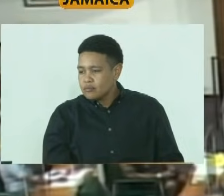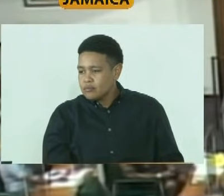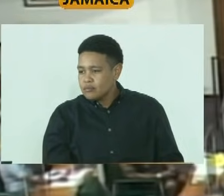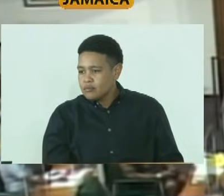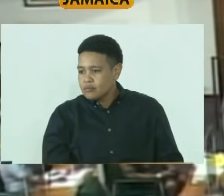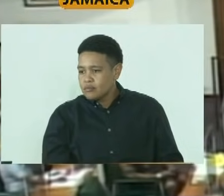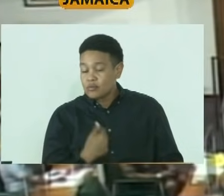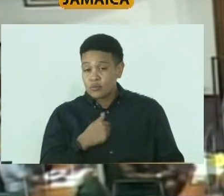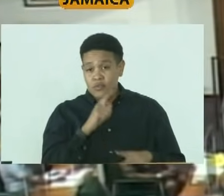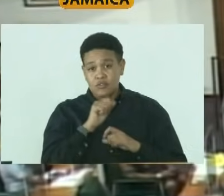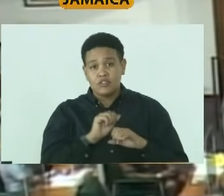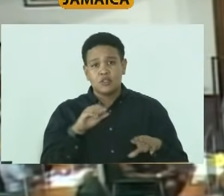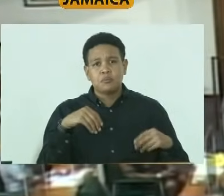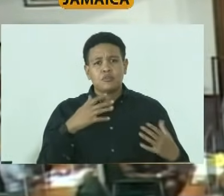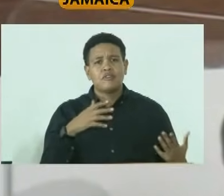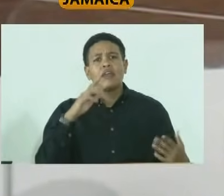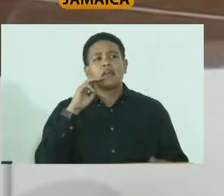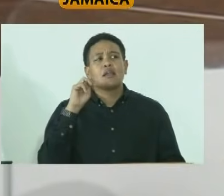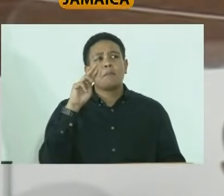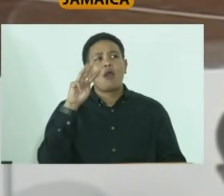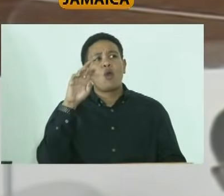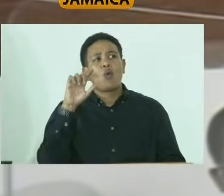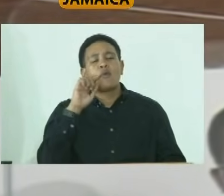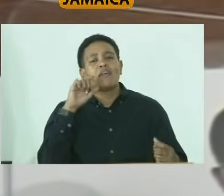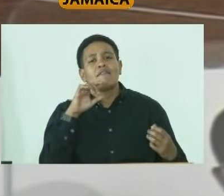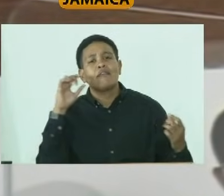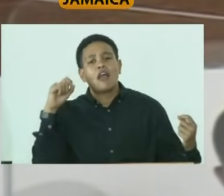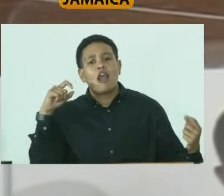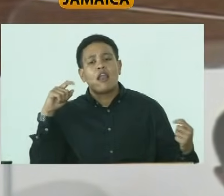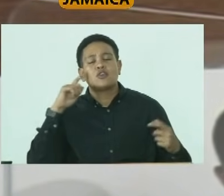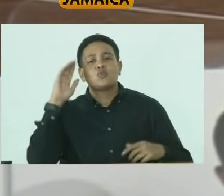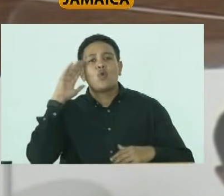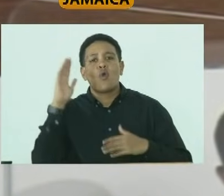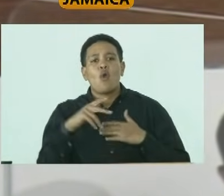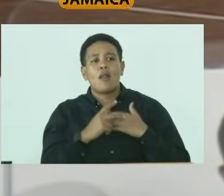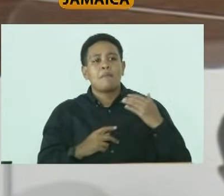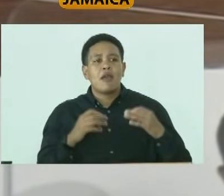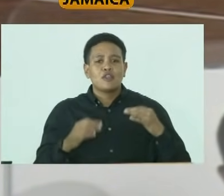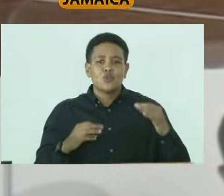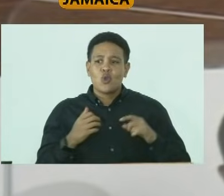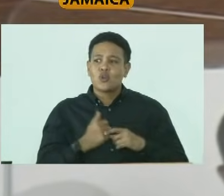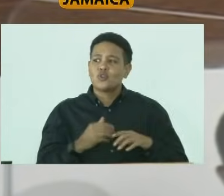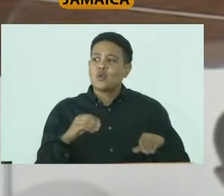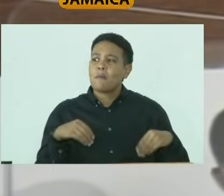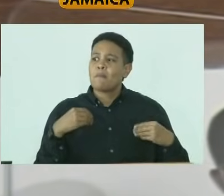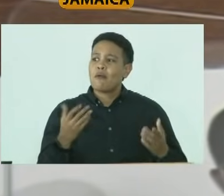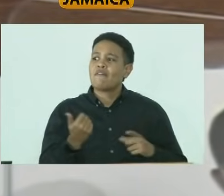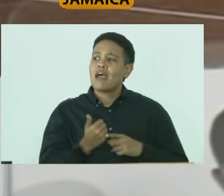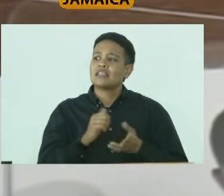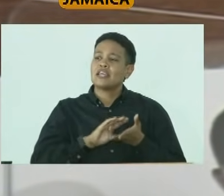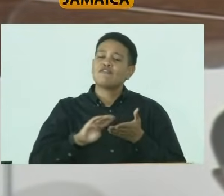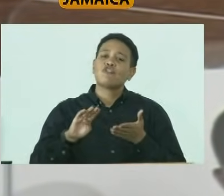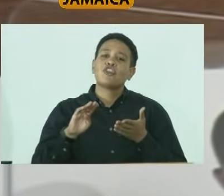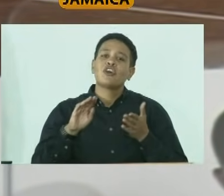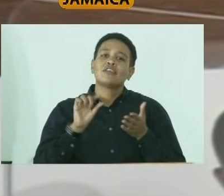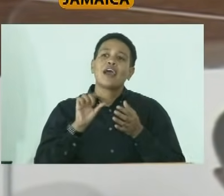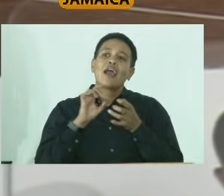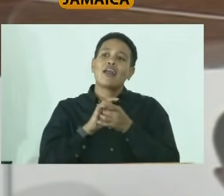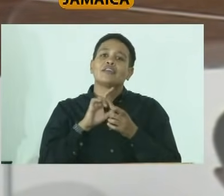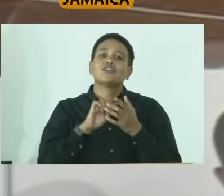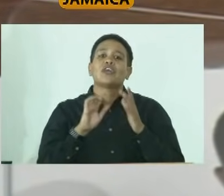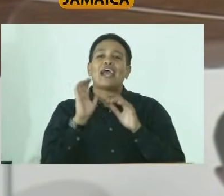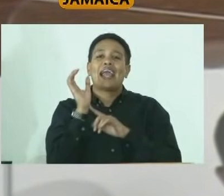We have provided microwave connectivity to all parish courts to provide redundant connections in the event of cable damage. The